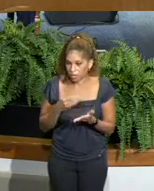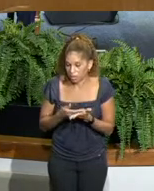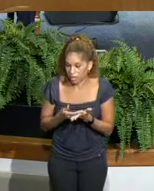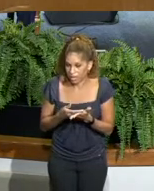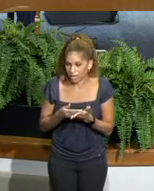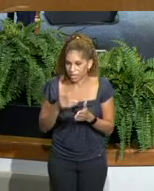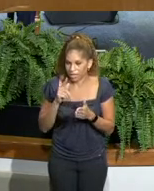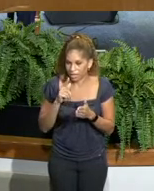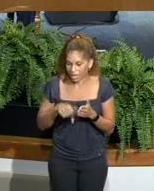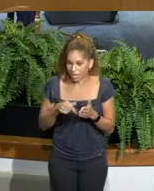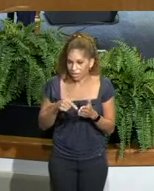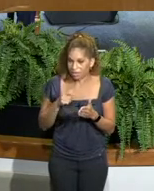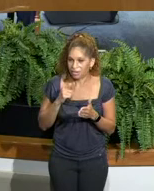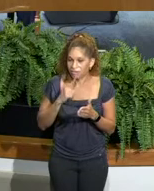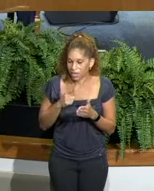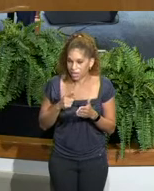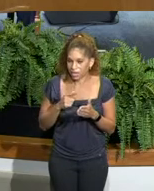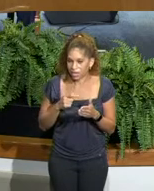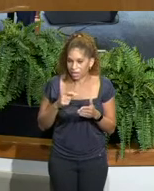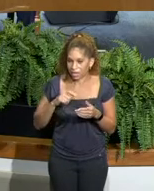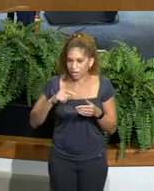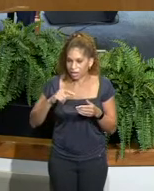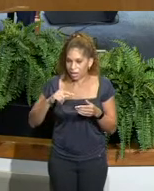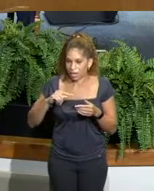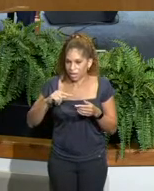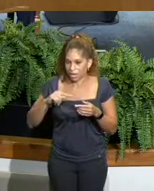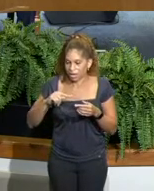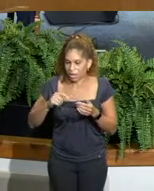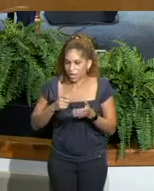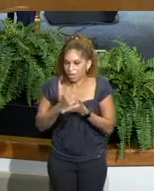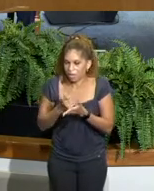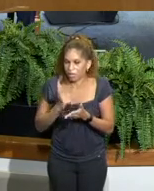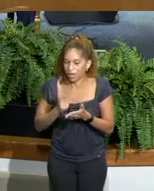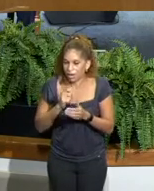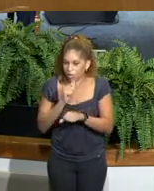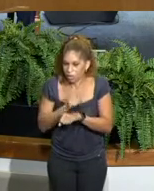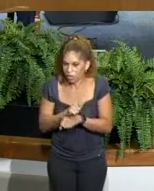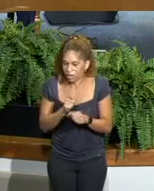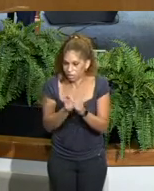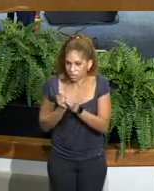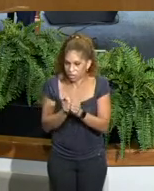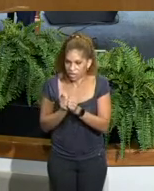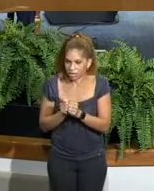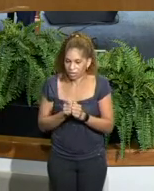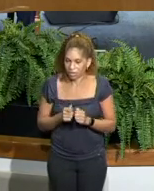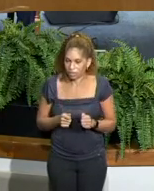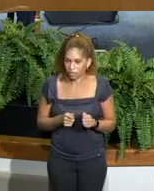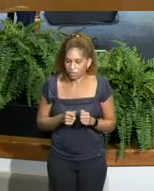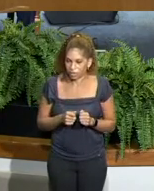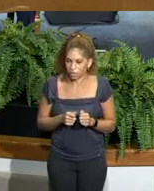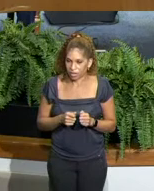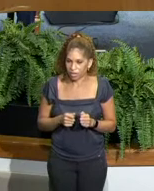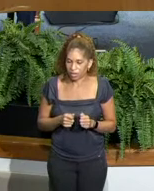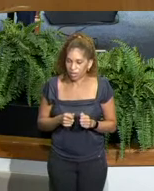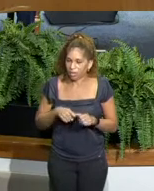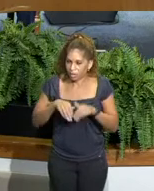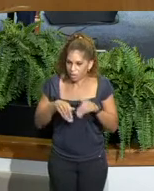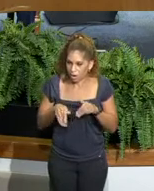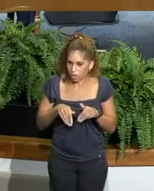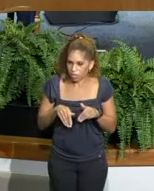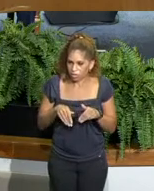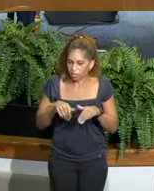apartment. Giving people a living wage that was asked for at the March on Washington, when the agenda of the March on Washington